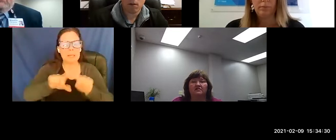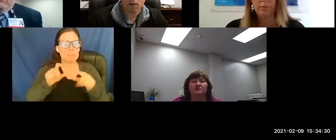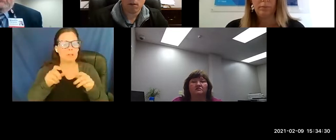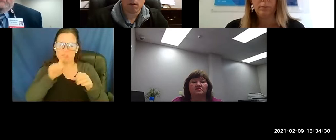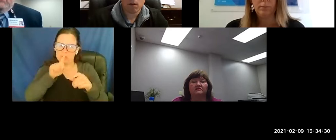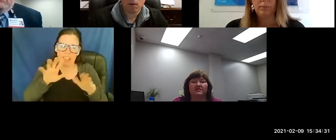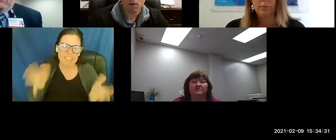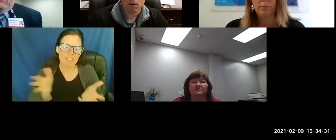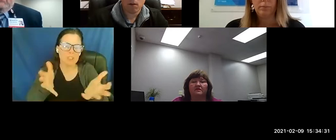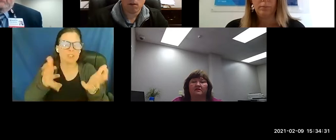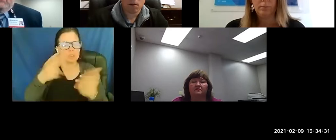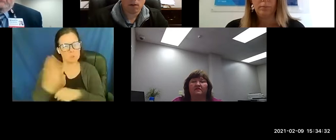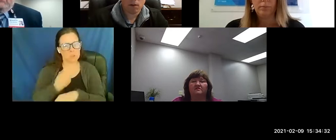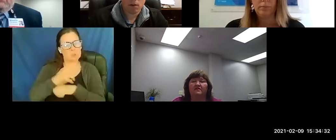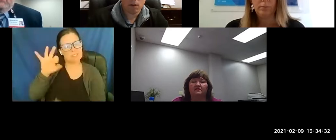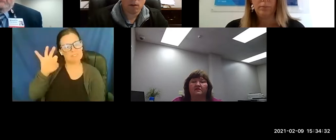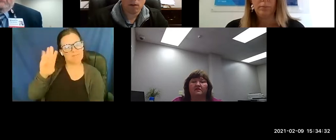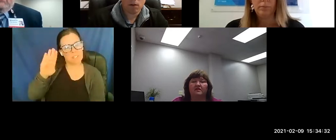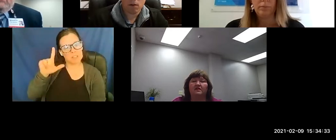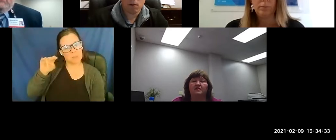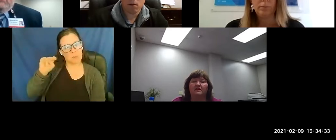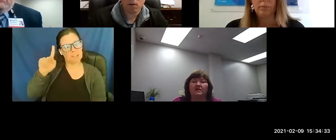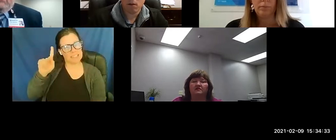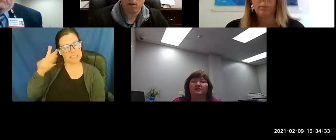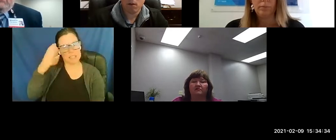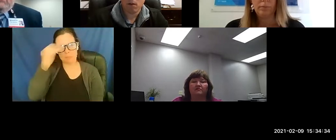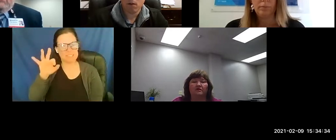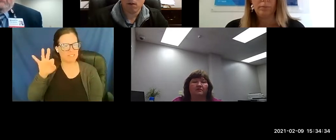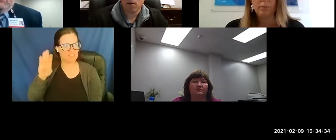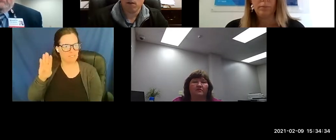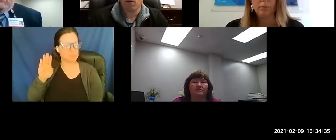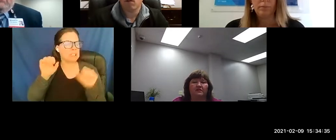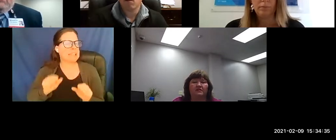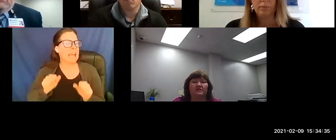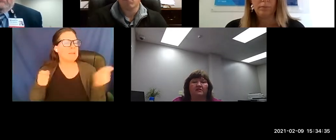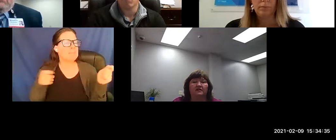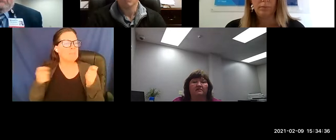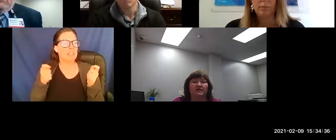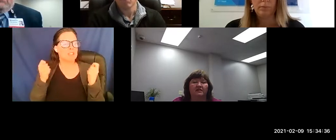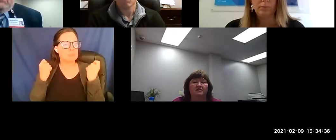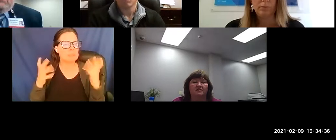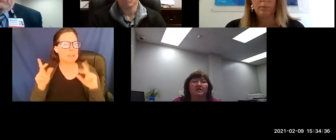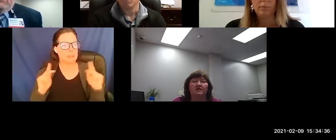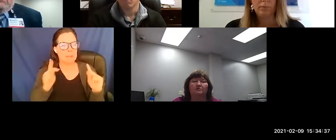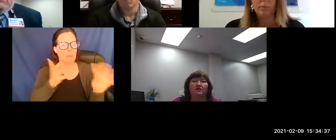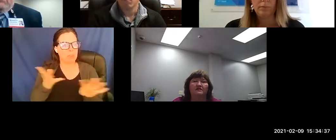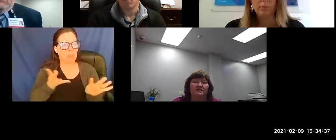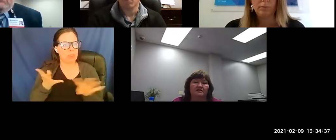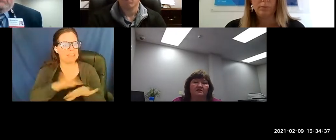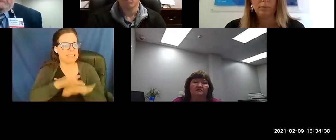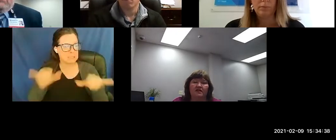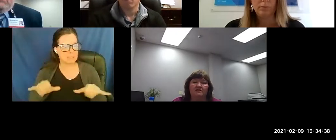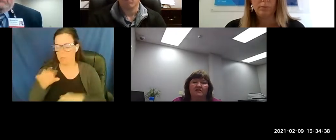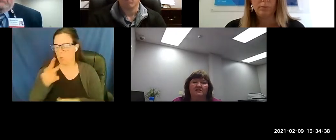that you use the Facebook link because Facebook can handle the number of people who are trying to get on that page. Our website